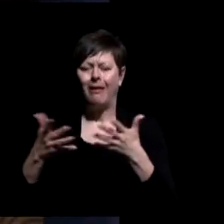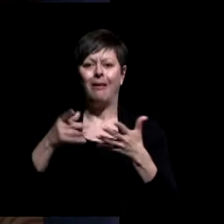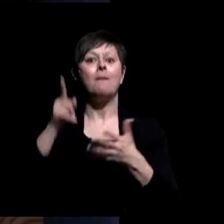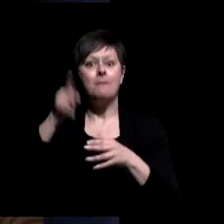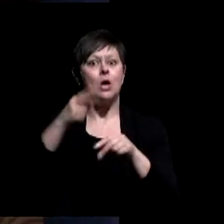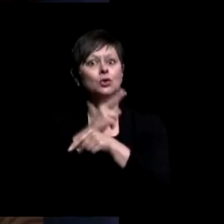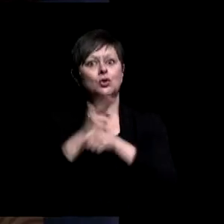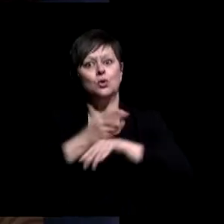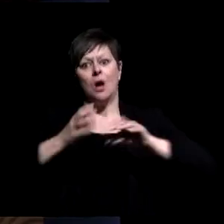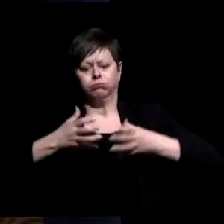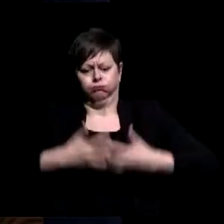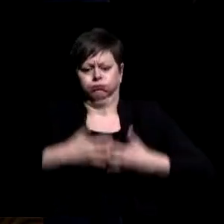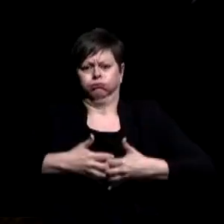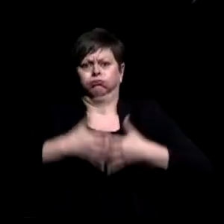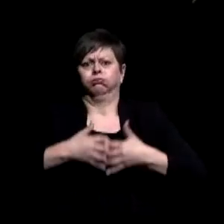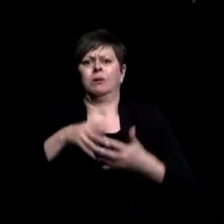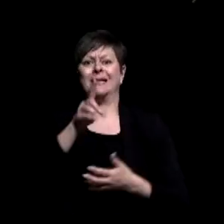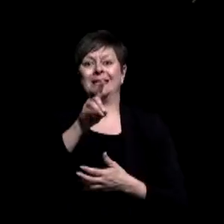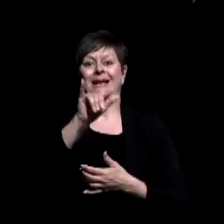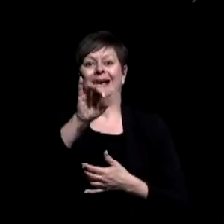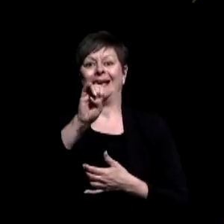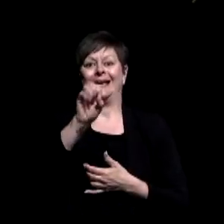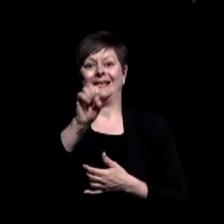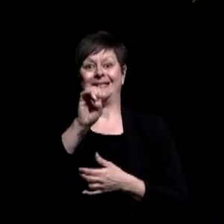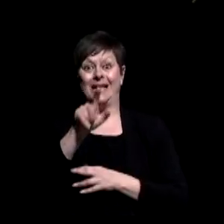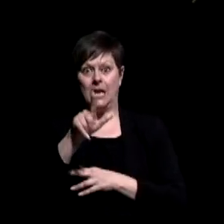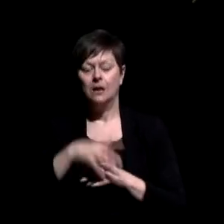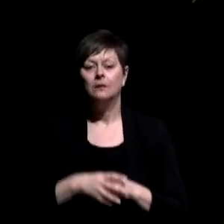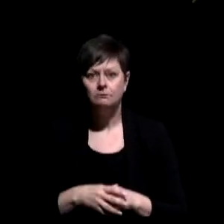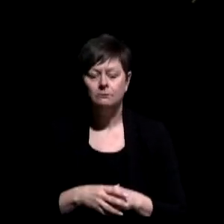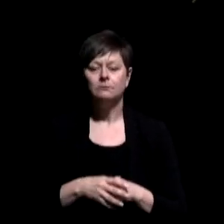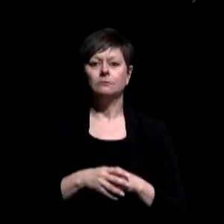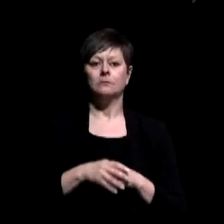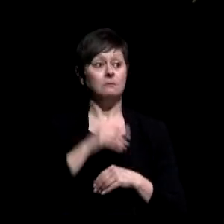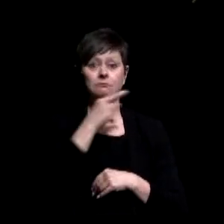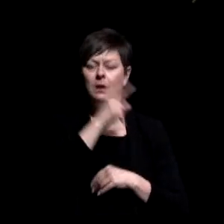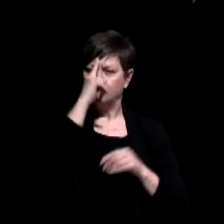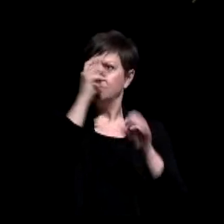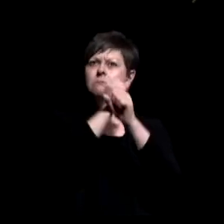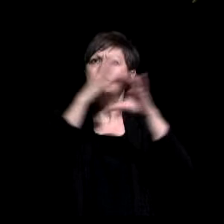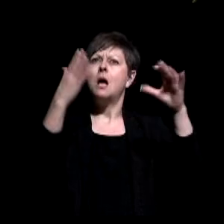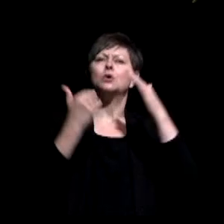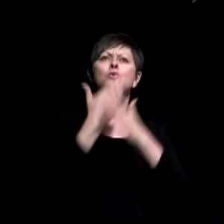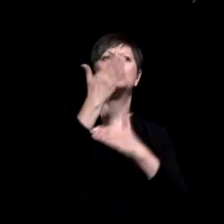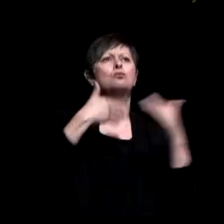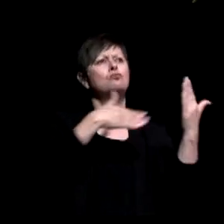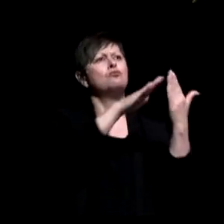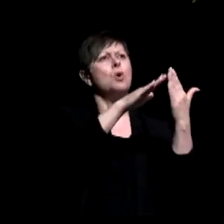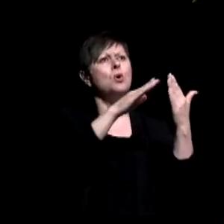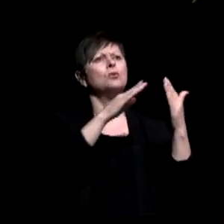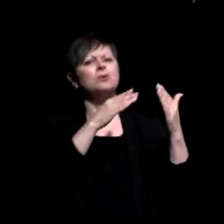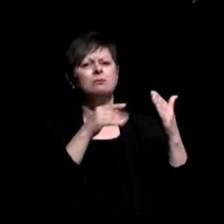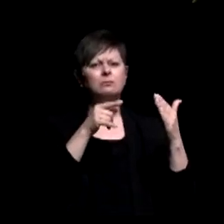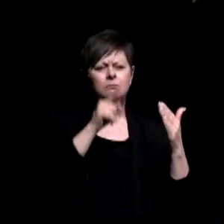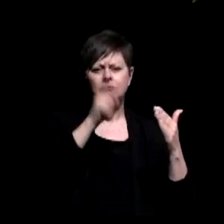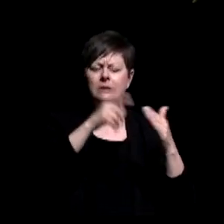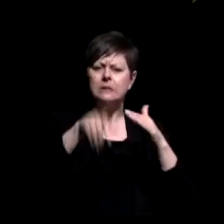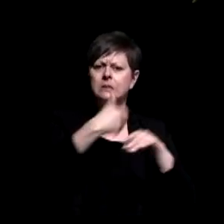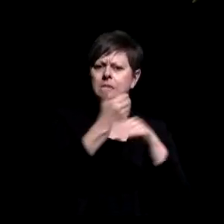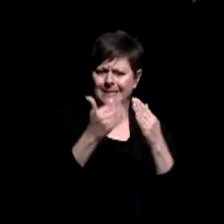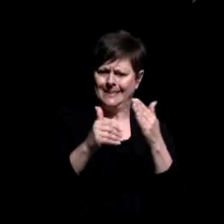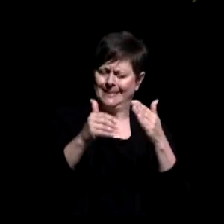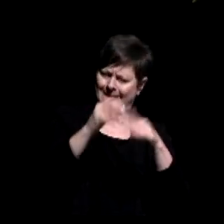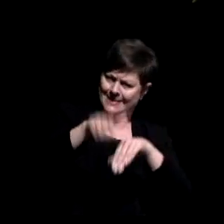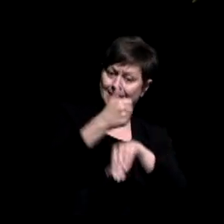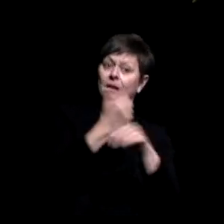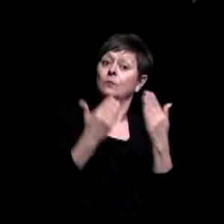diesel generators. A new and innovative approach for the provincial government infrastructure, the project was the first